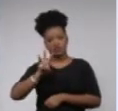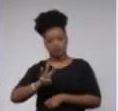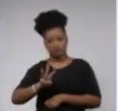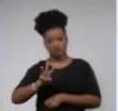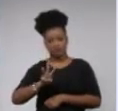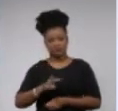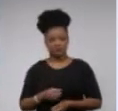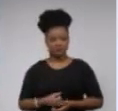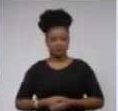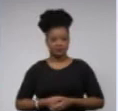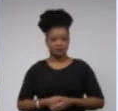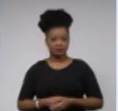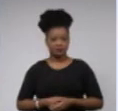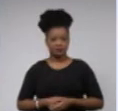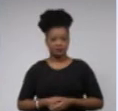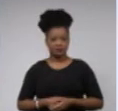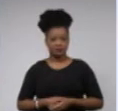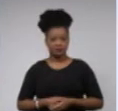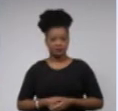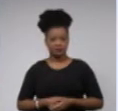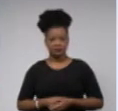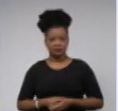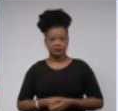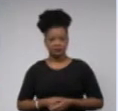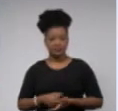423 in Hermanos Amejeiras Hospital,